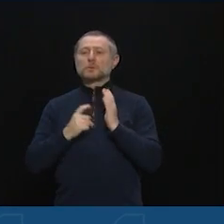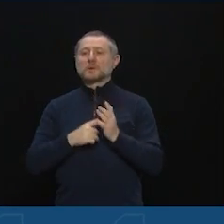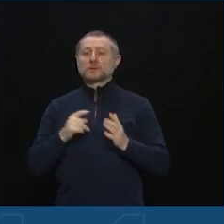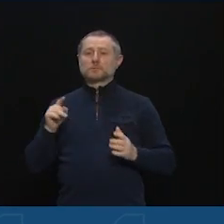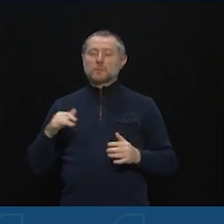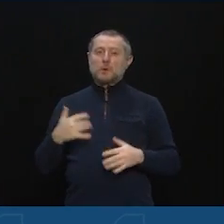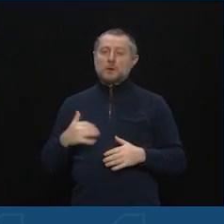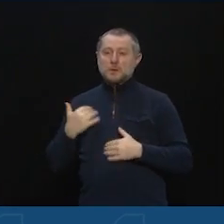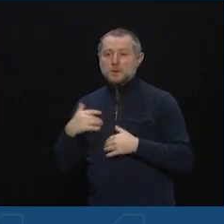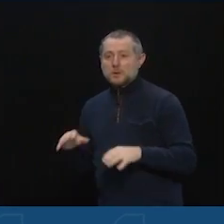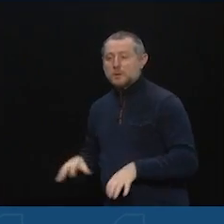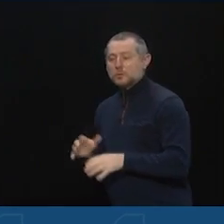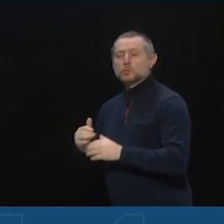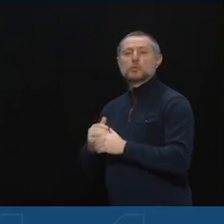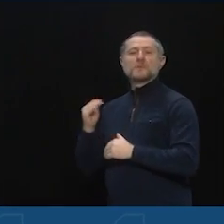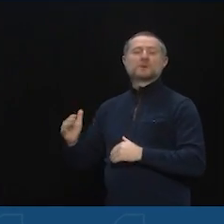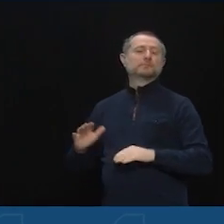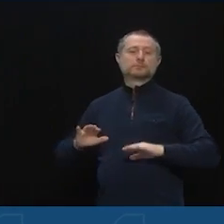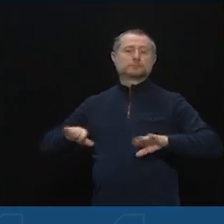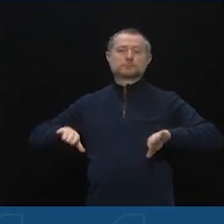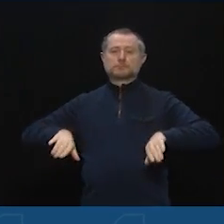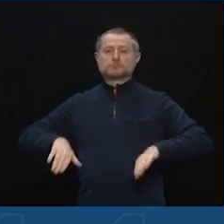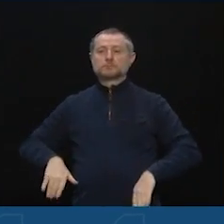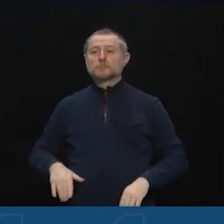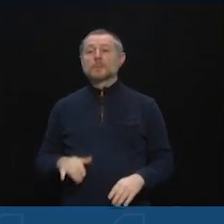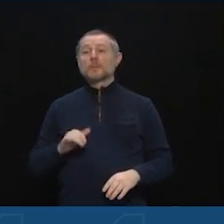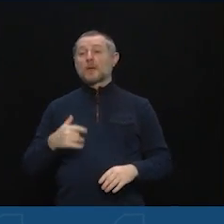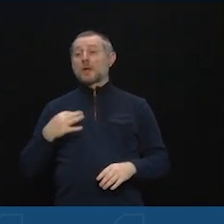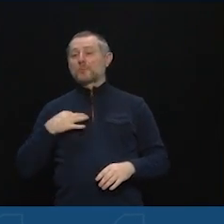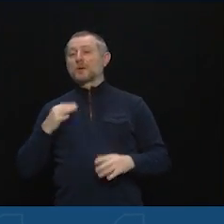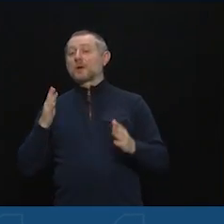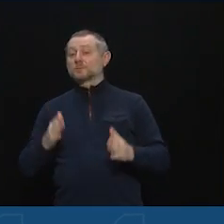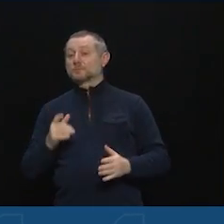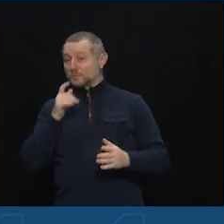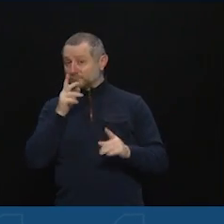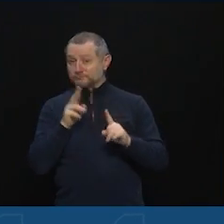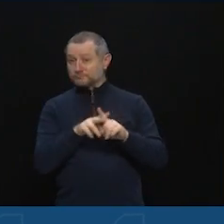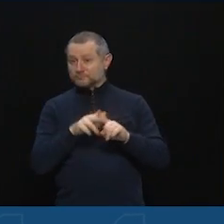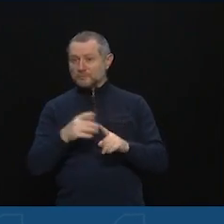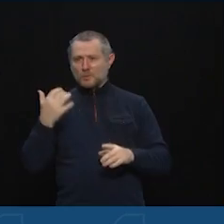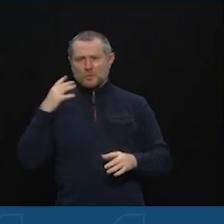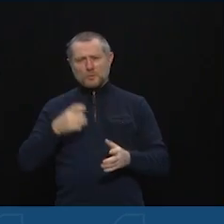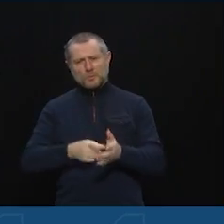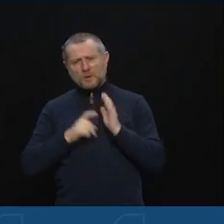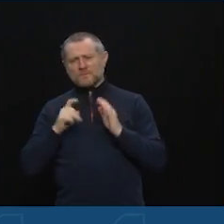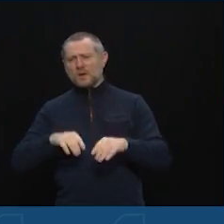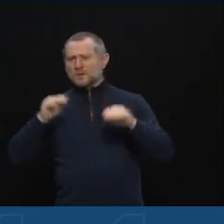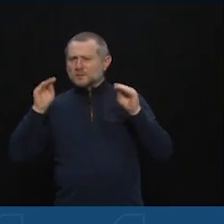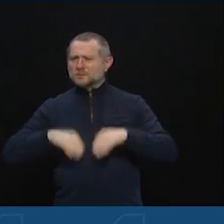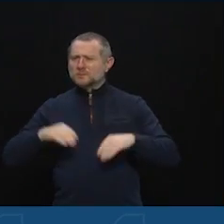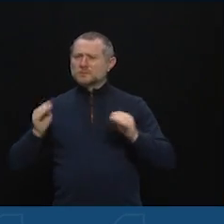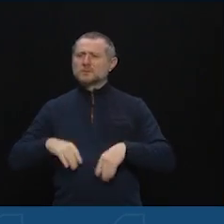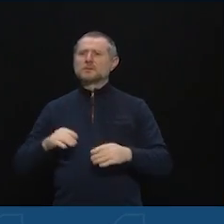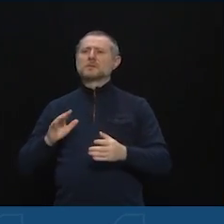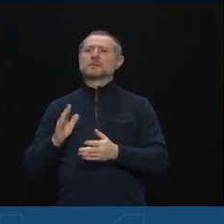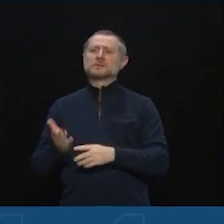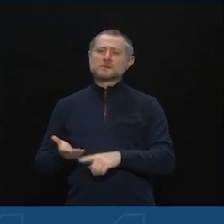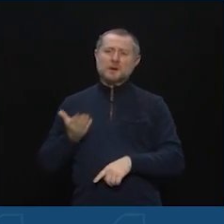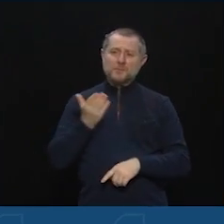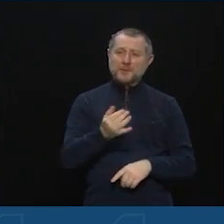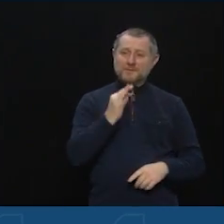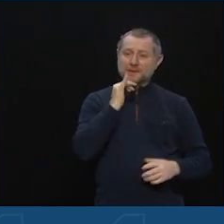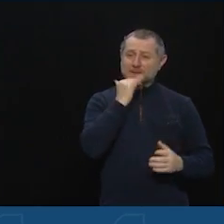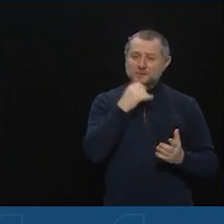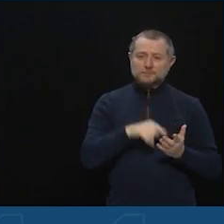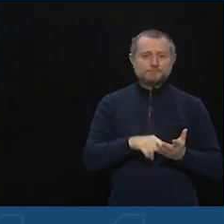law. These are time-consuming requirements that the applicants are required to submit to us, frequently submitted with errors, which means then we